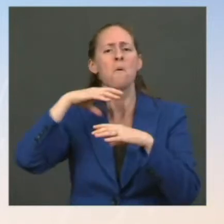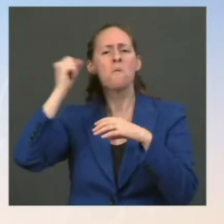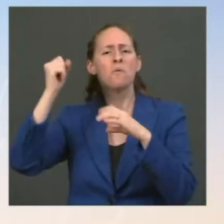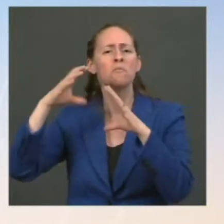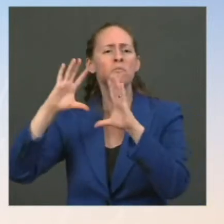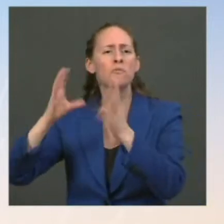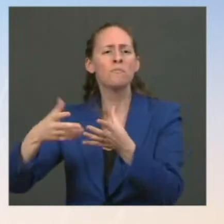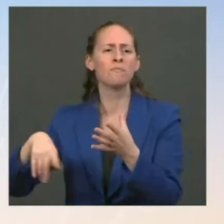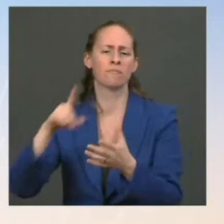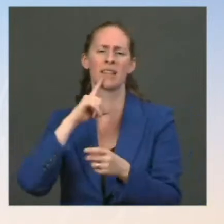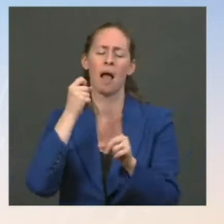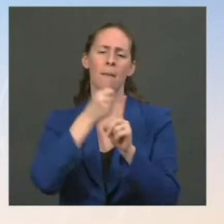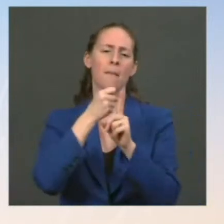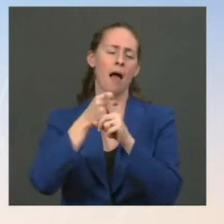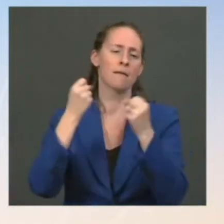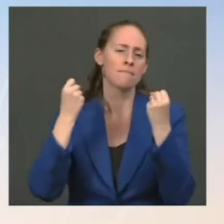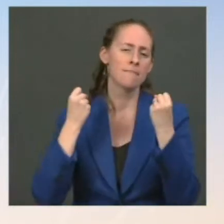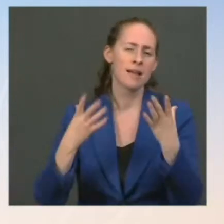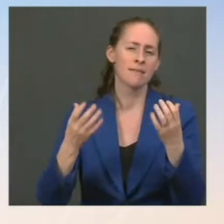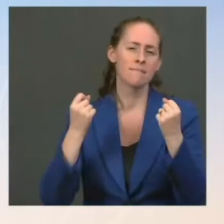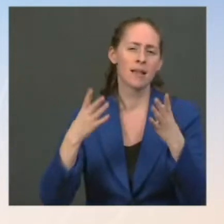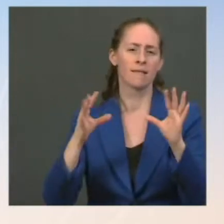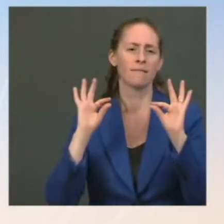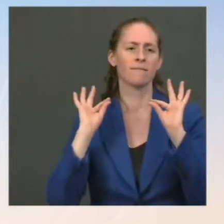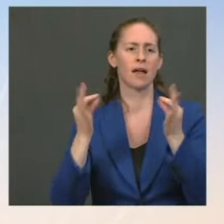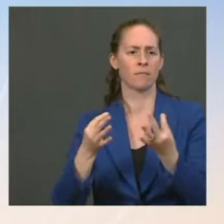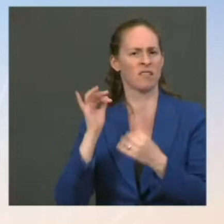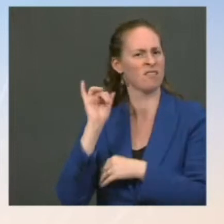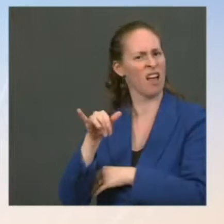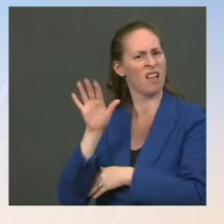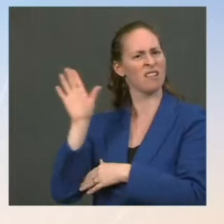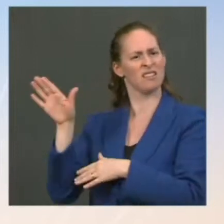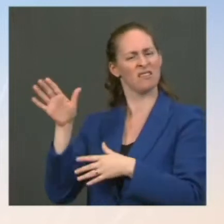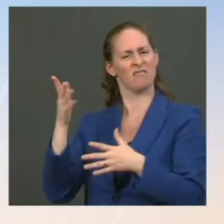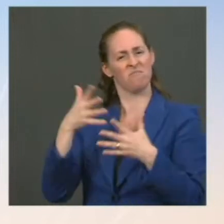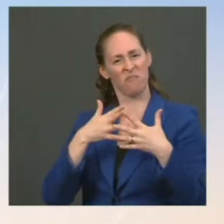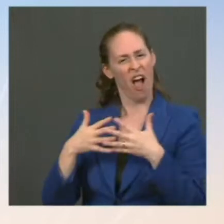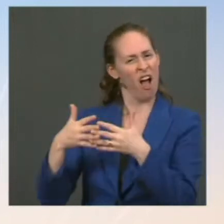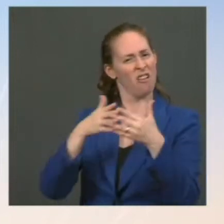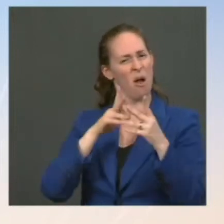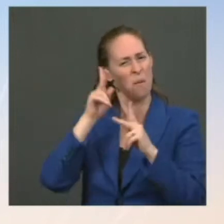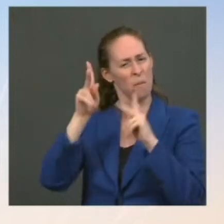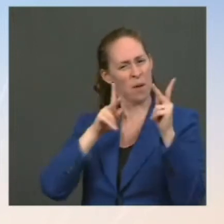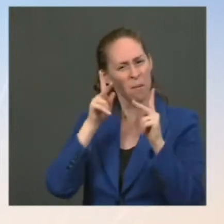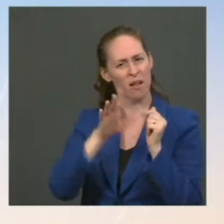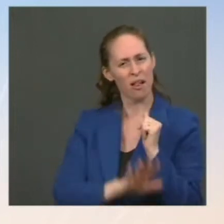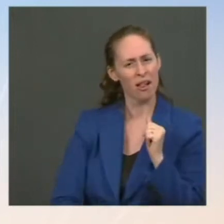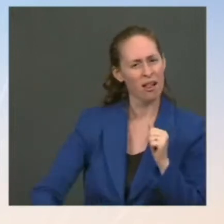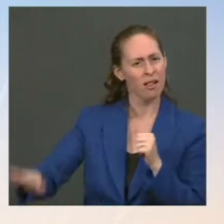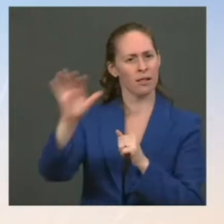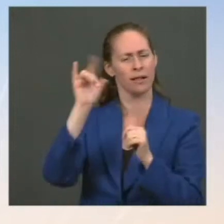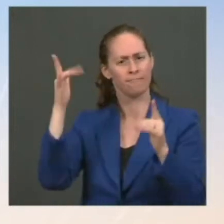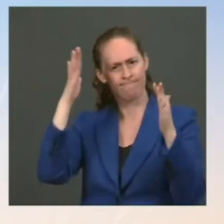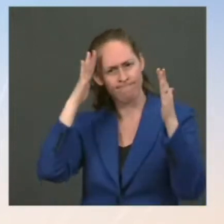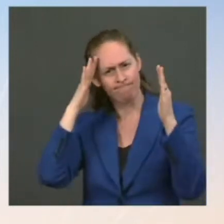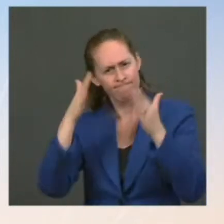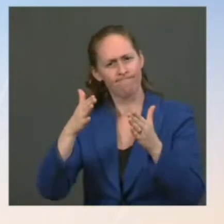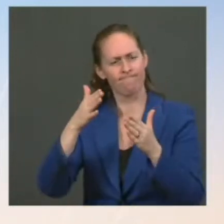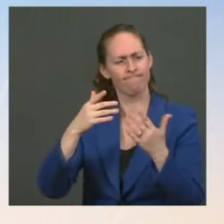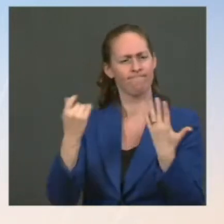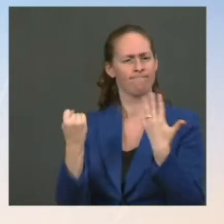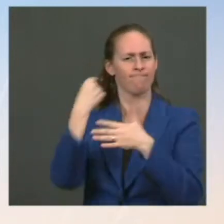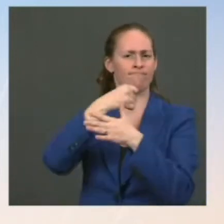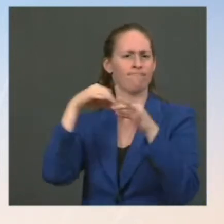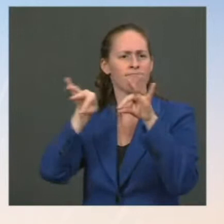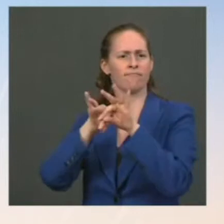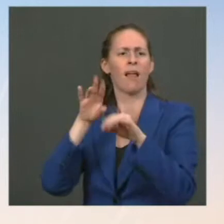country. That's what the stakes are. The stakes are for the American people. That's what he's focused on. We are, of course, going to continue to work with Democratic